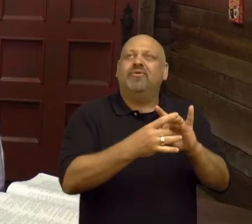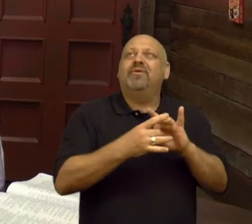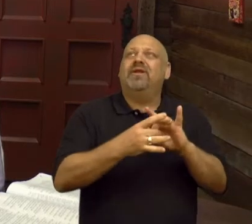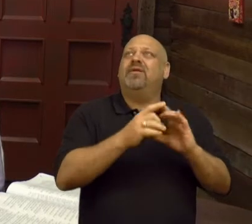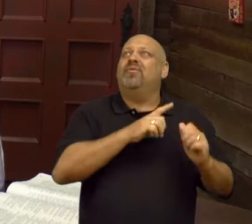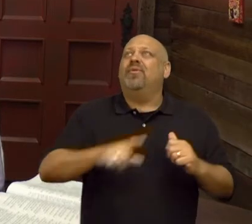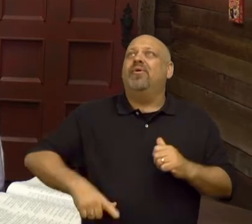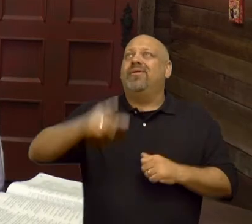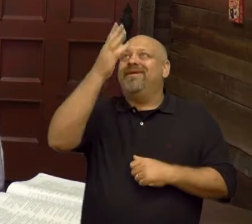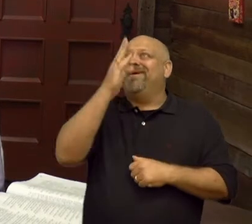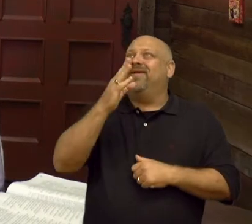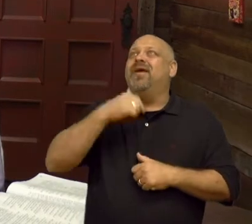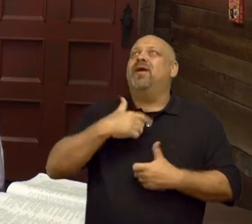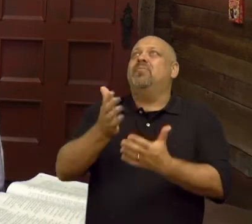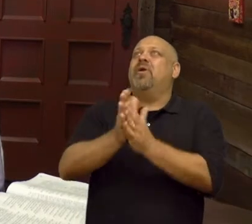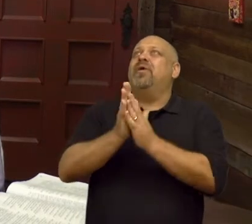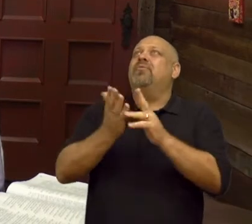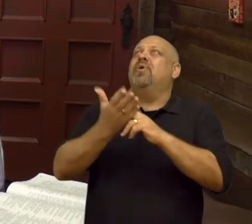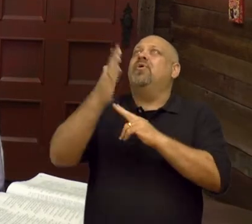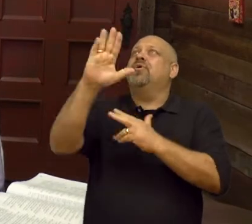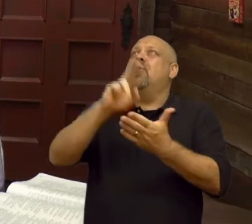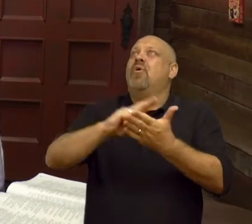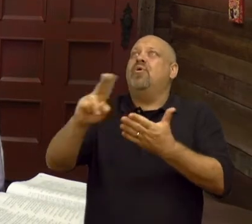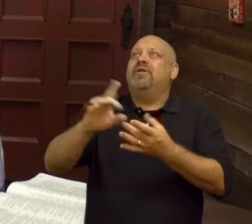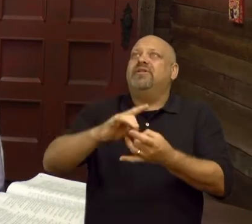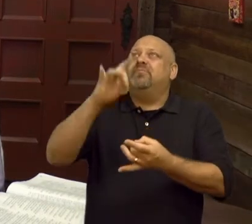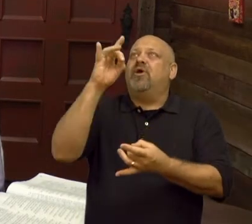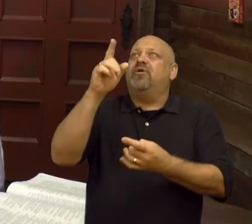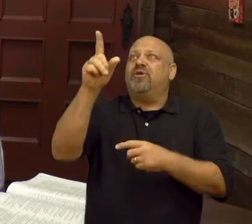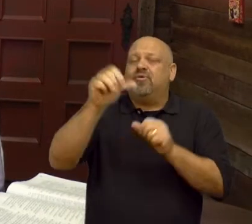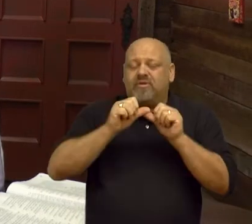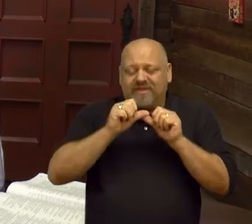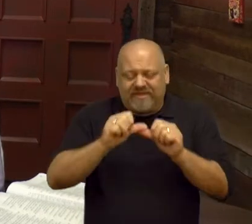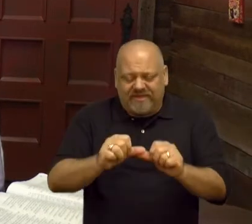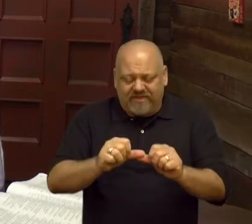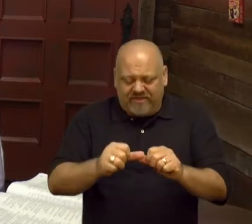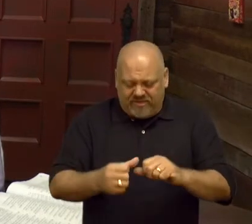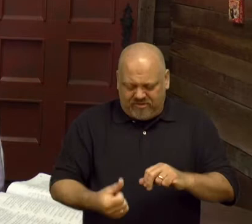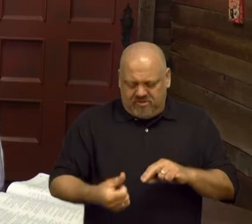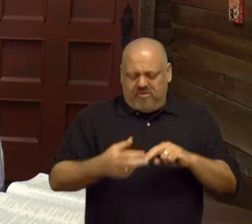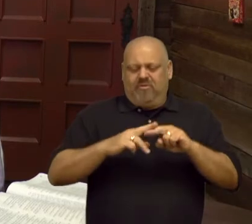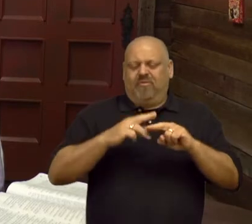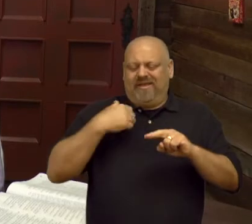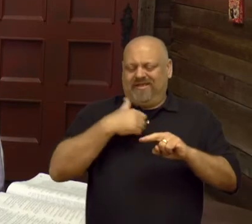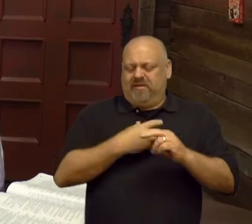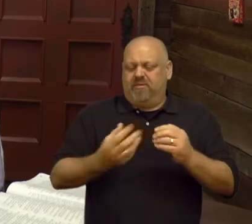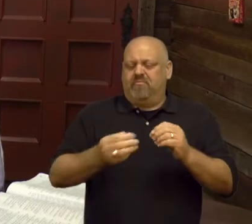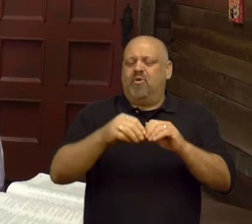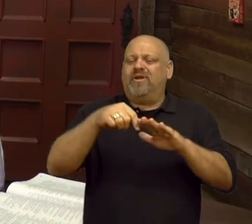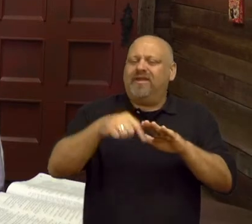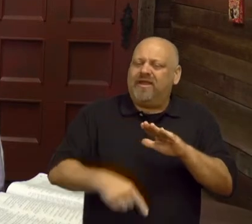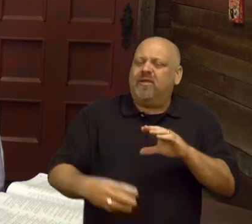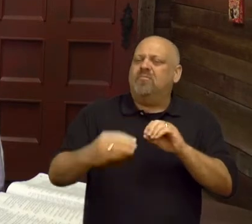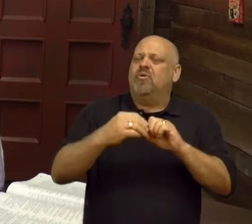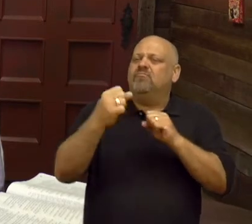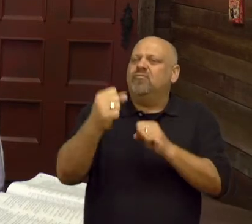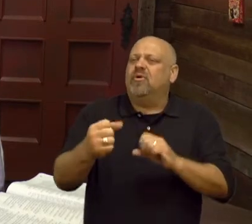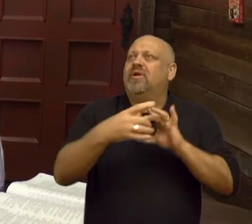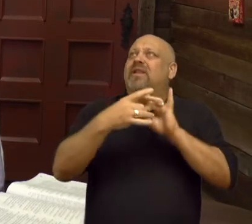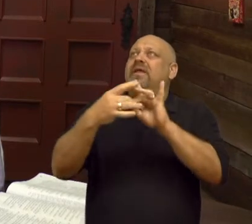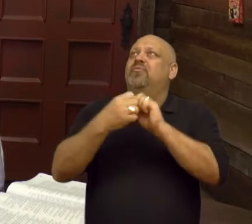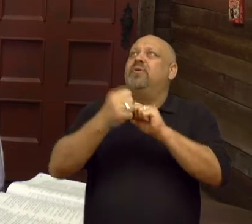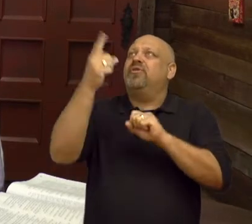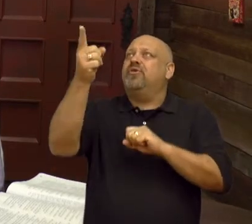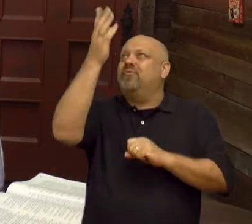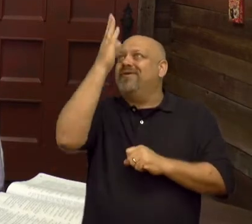in unity, Lord God. And I pray, Father, that you would just, through your Holy Spirit, continue to grow us deeper